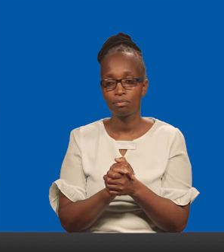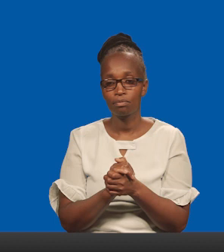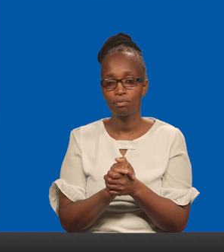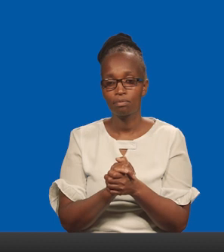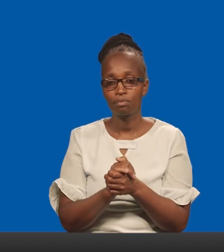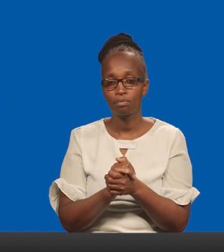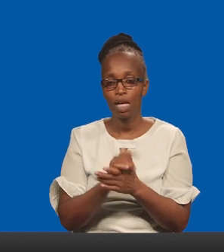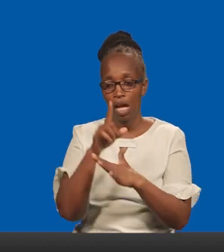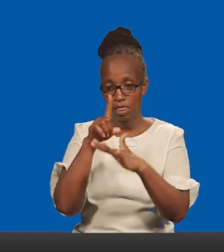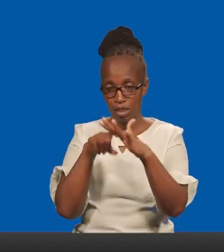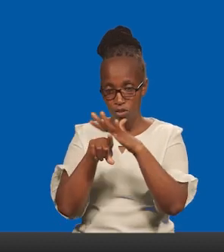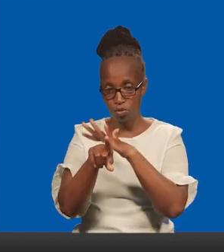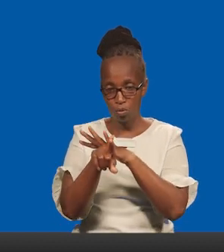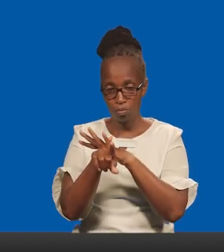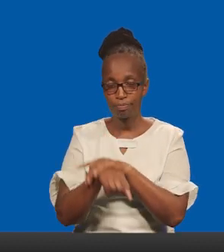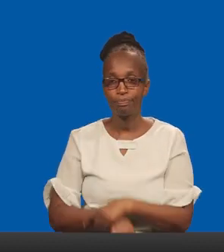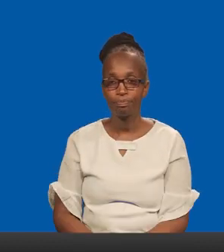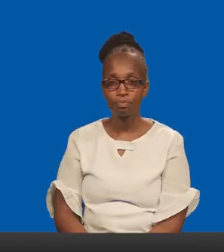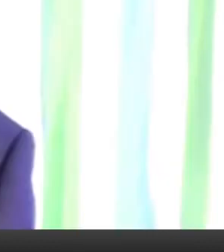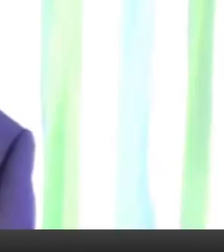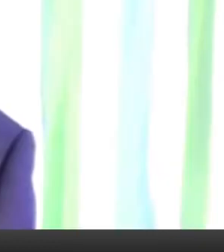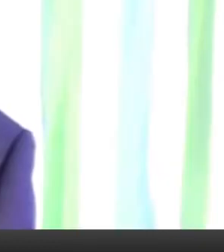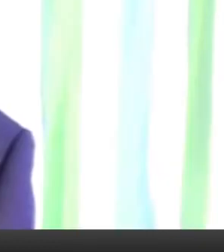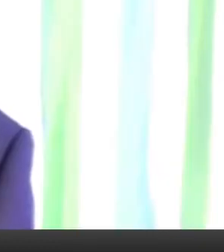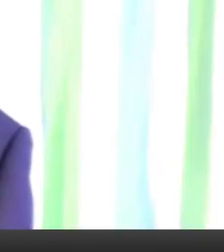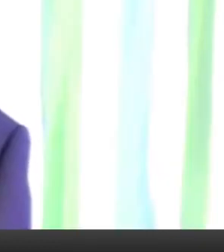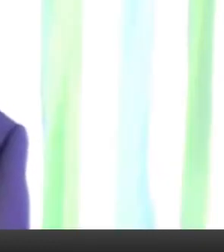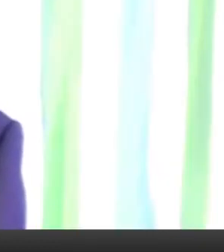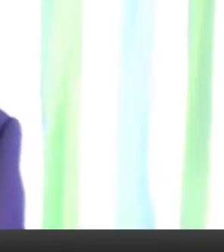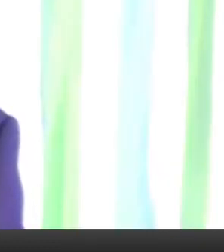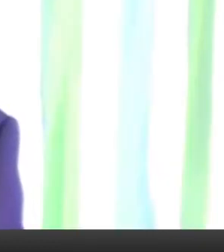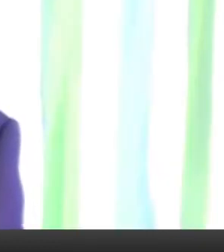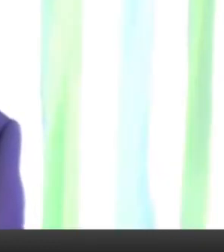is the score.